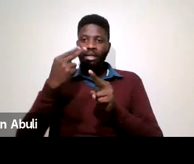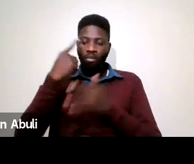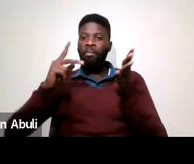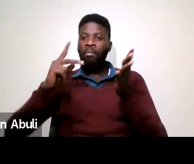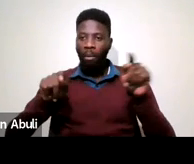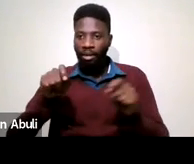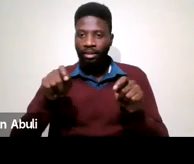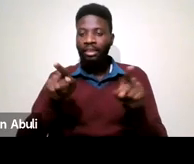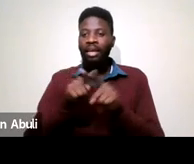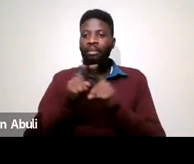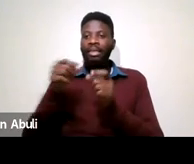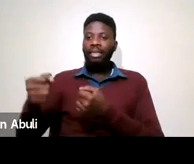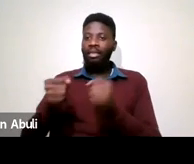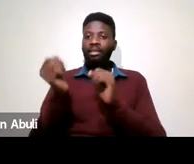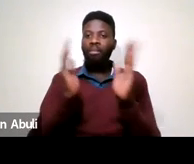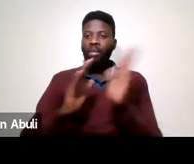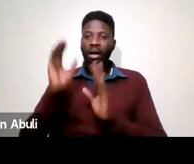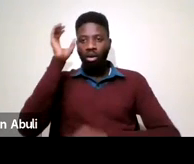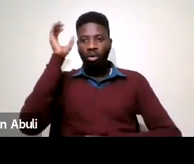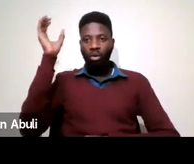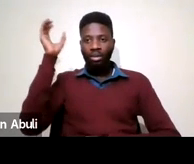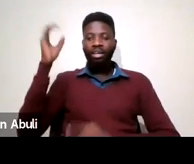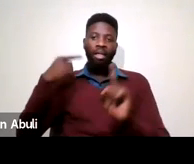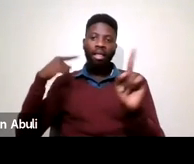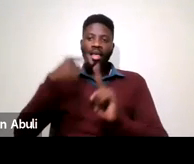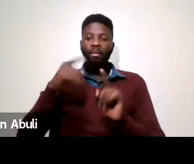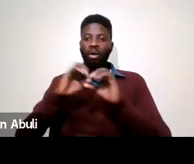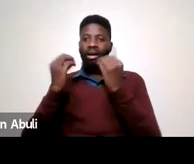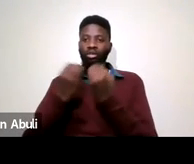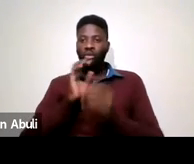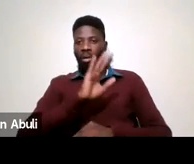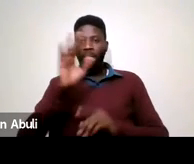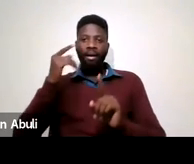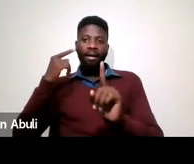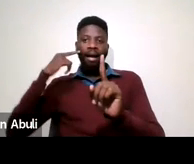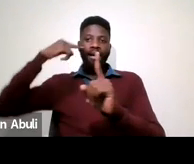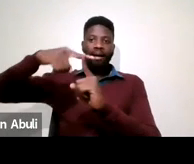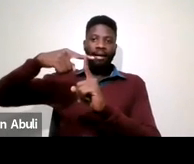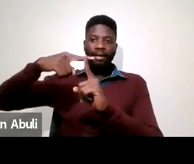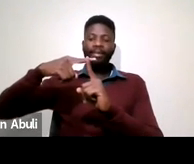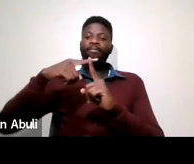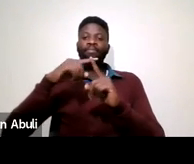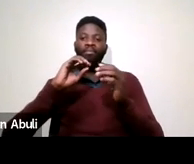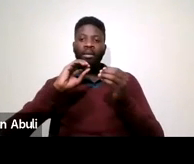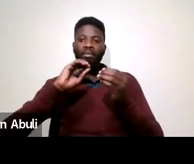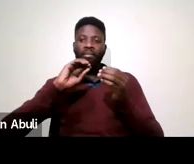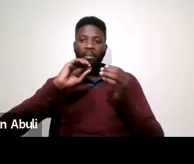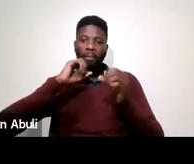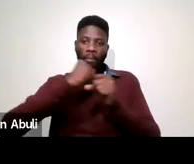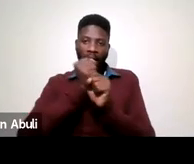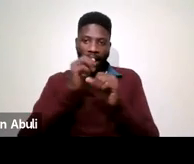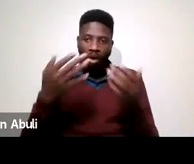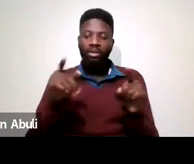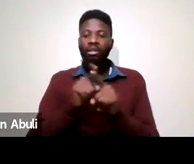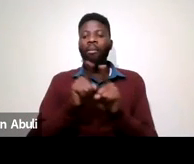Concepts. So it was about organizations, how they set their targets, yes, and how they plan on how to achieve them. In